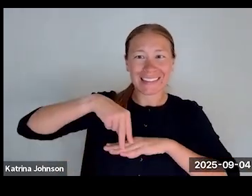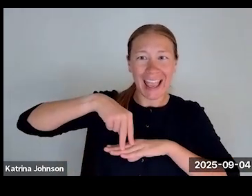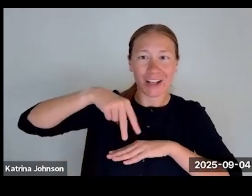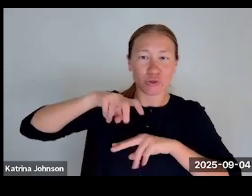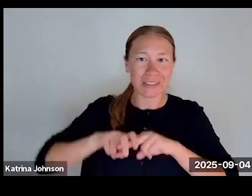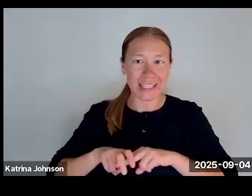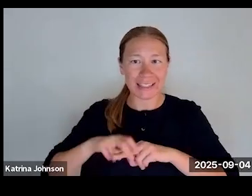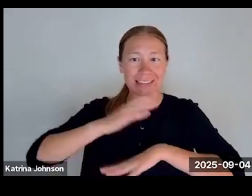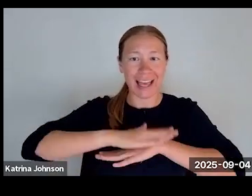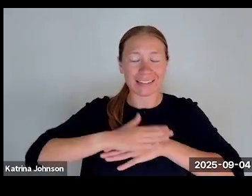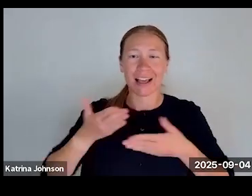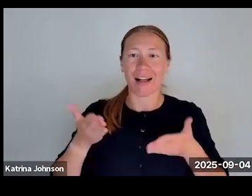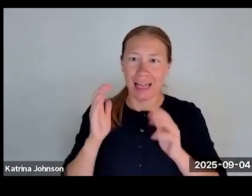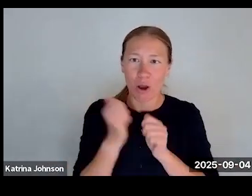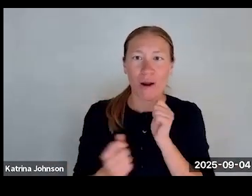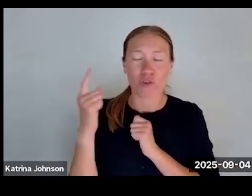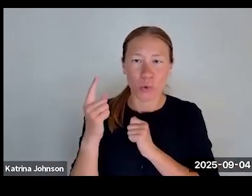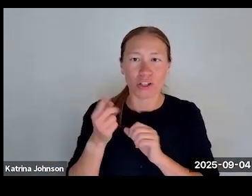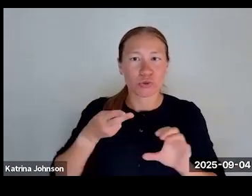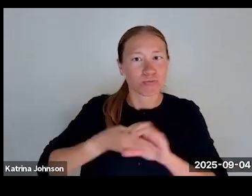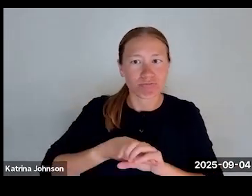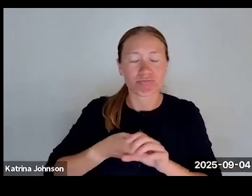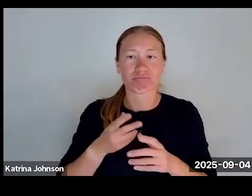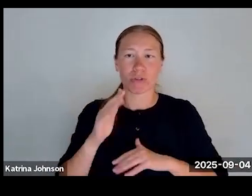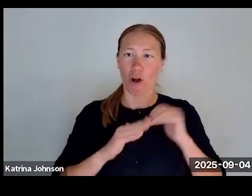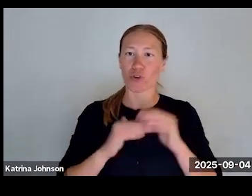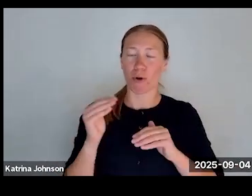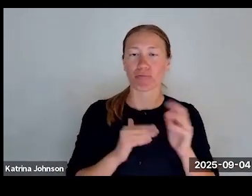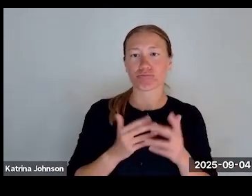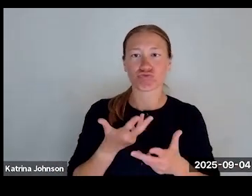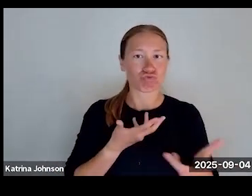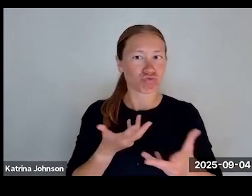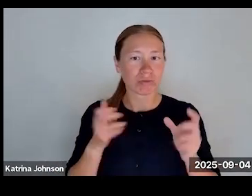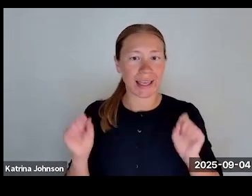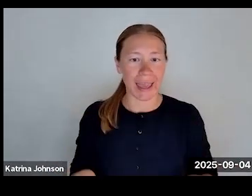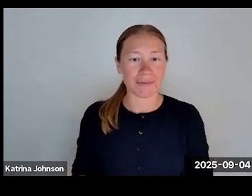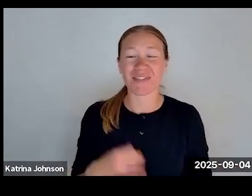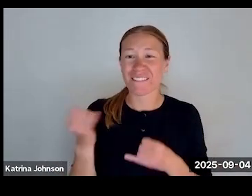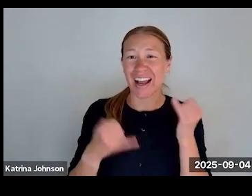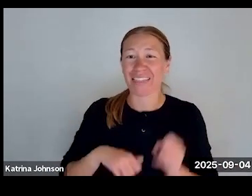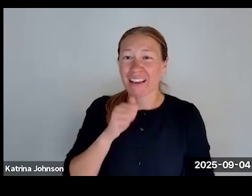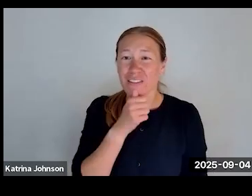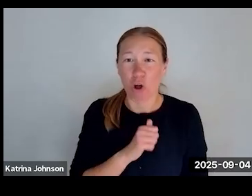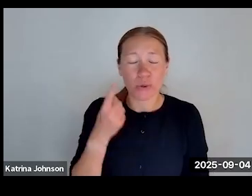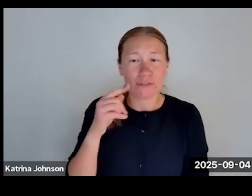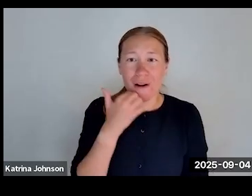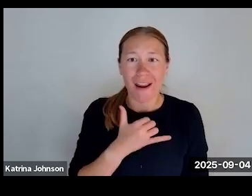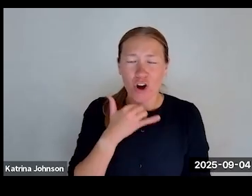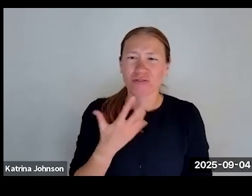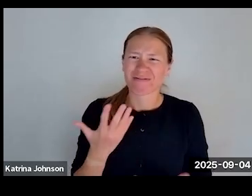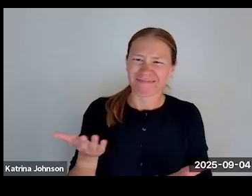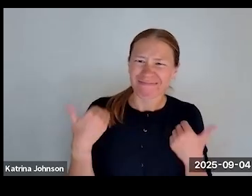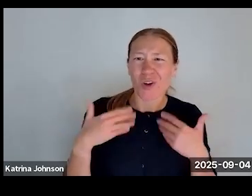to participate comfortably. Finally, tolerance for error is really about inviting feedback from